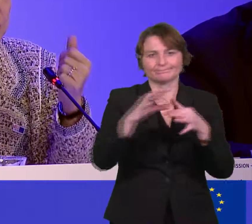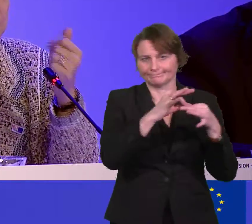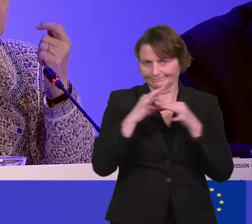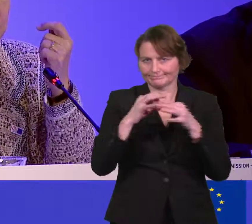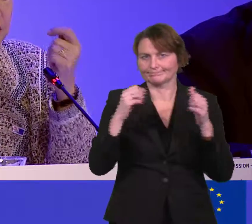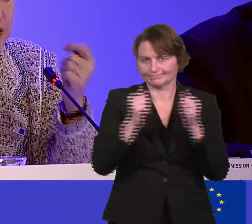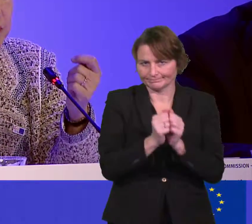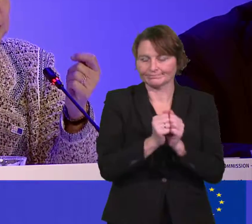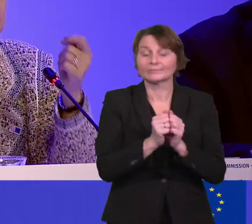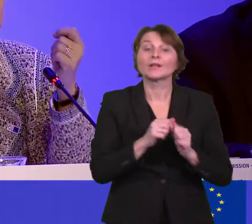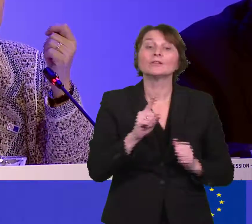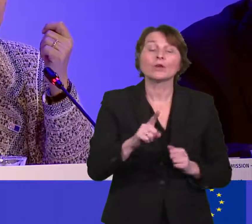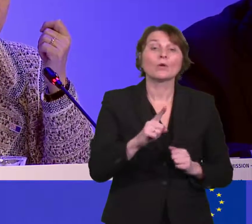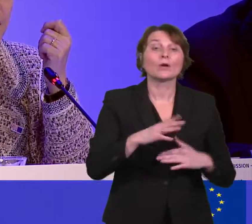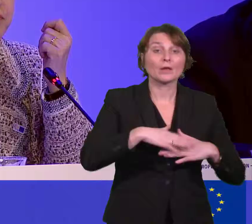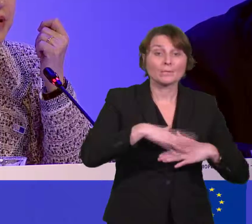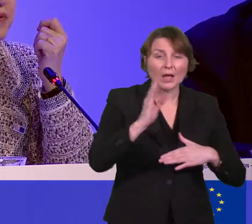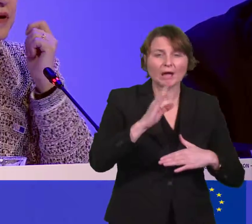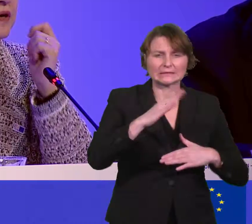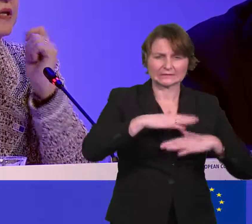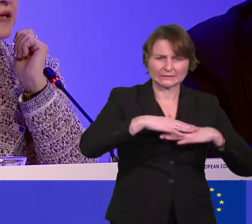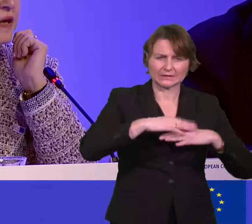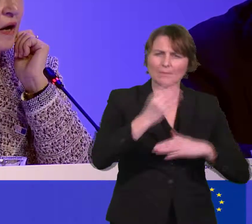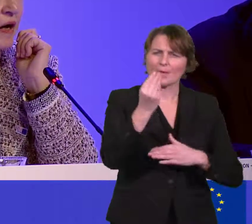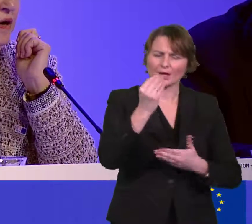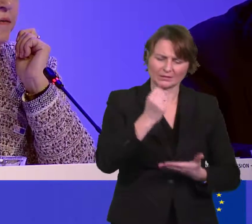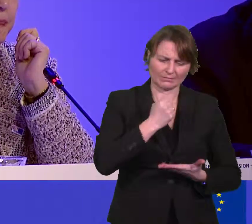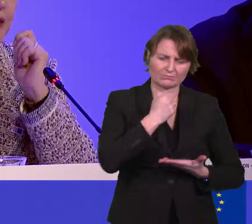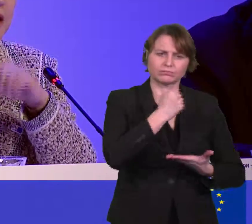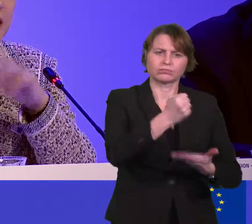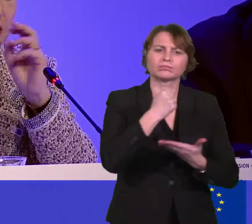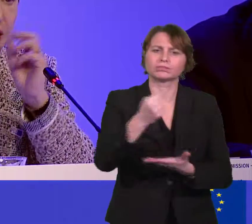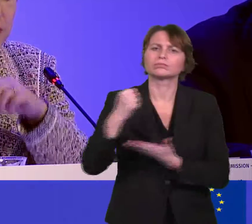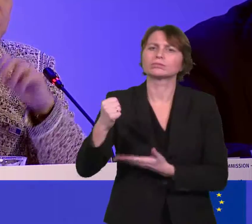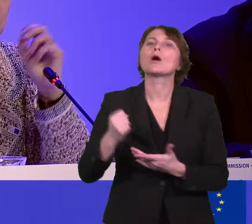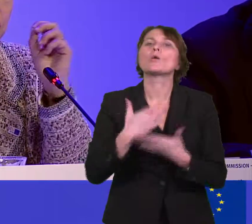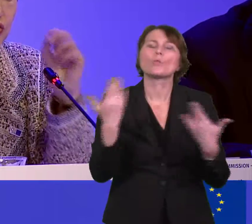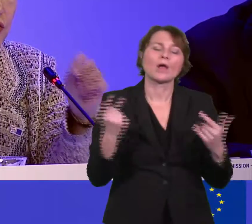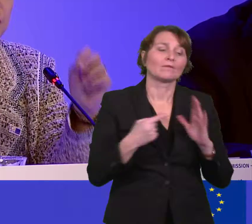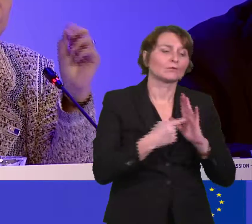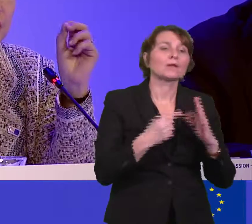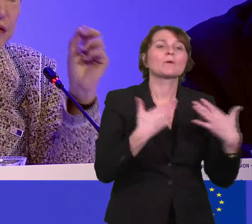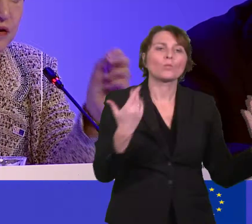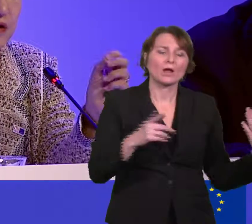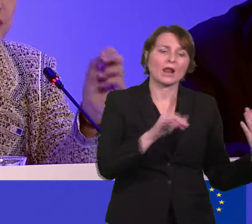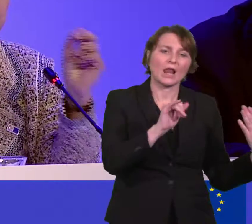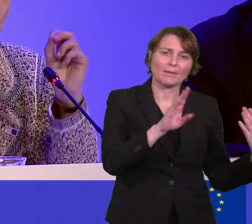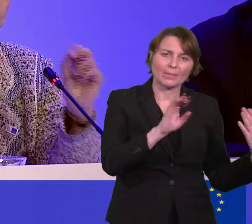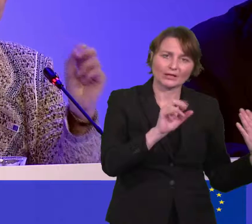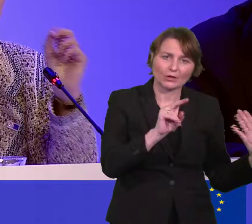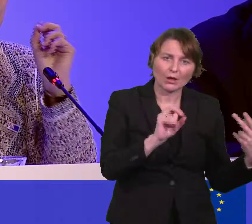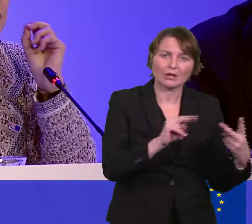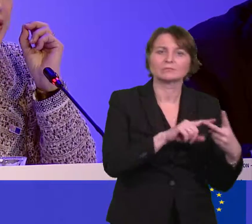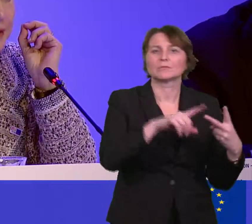significantly increasing investments where people currently are, in Lebanon, in Jordan, in Turkey,